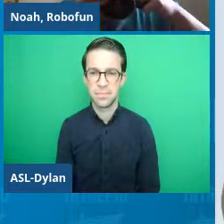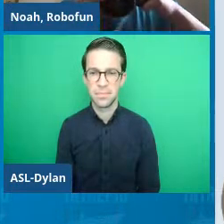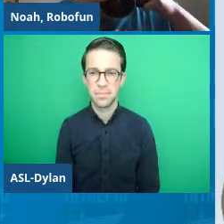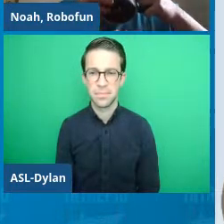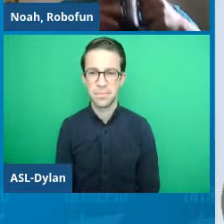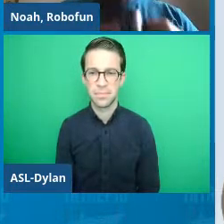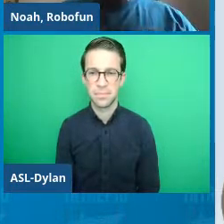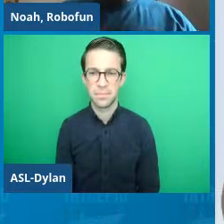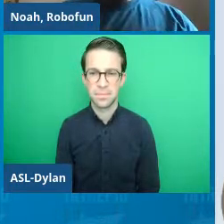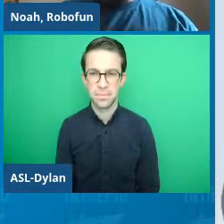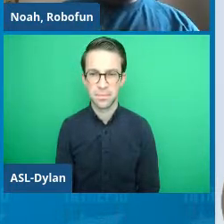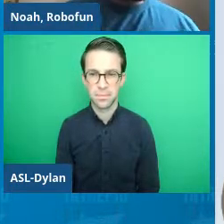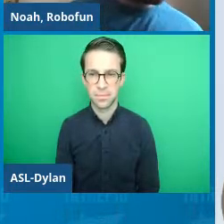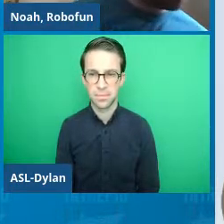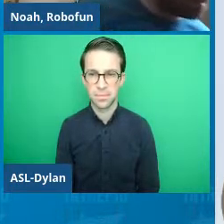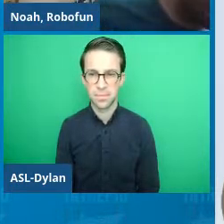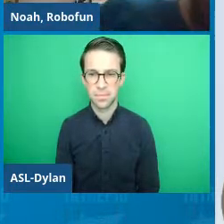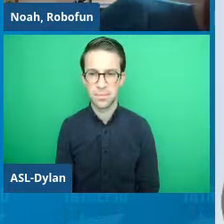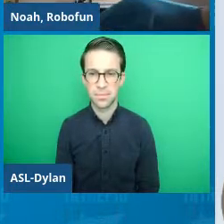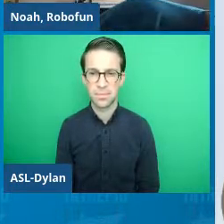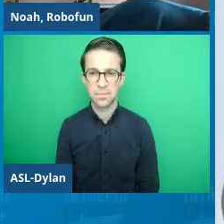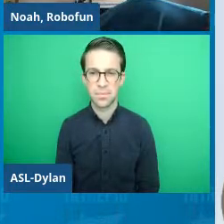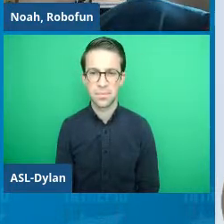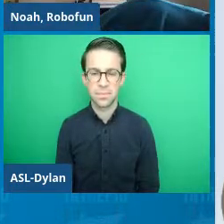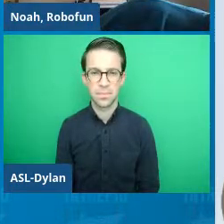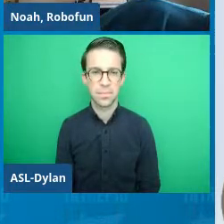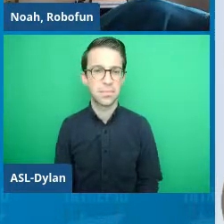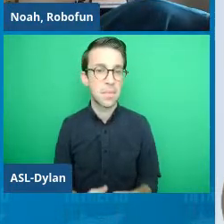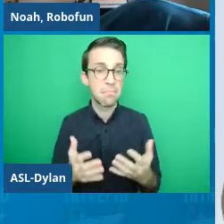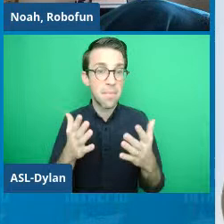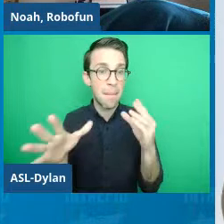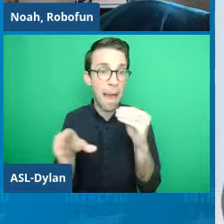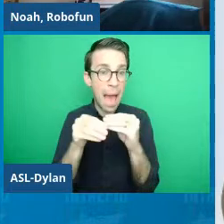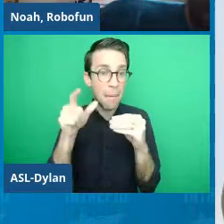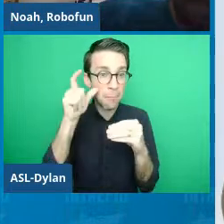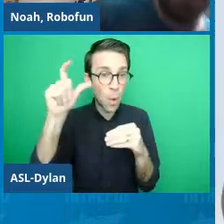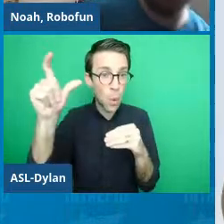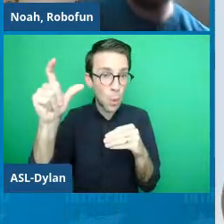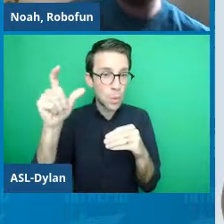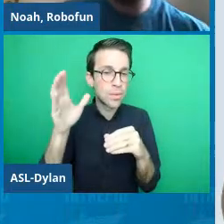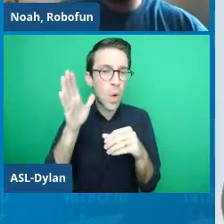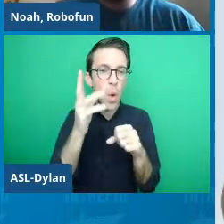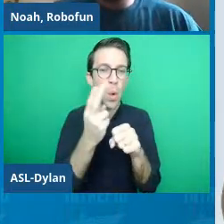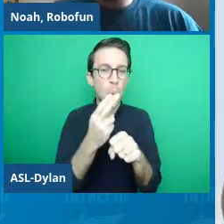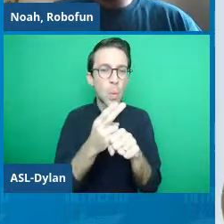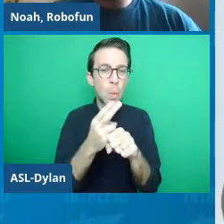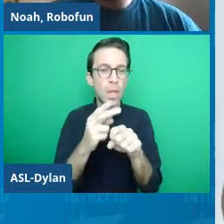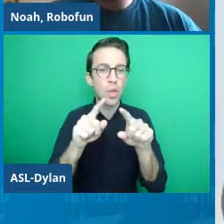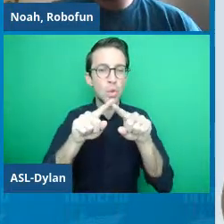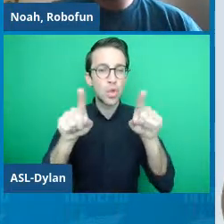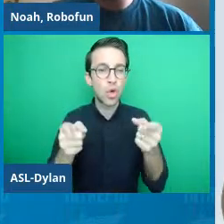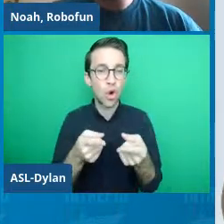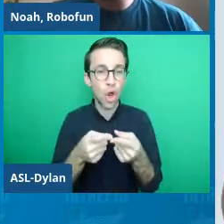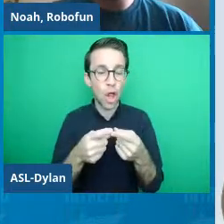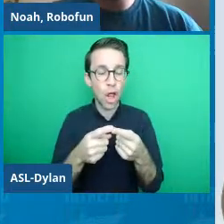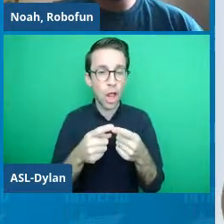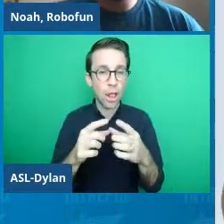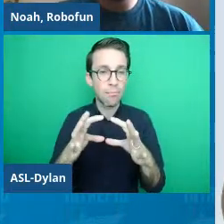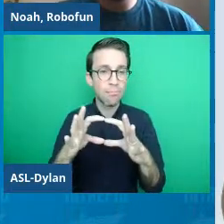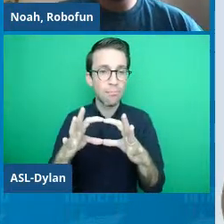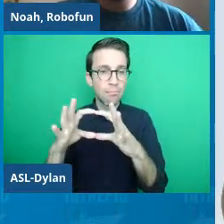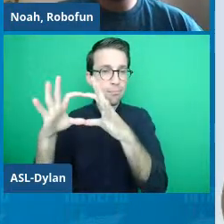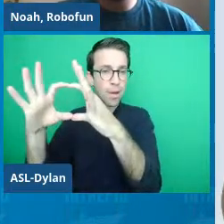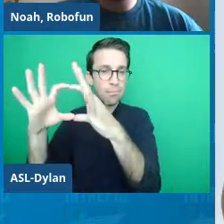I think it'll be fun also to add a moon. So I'm going to use this circle tool, and I'm going to make it